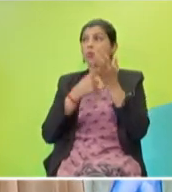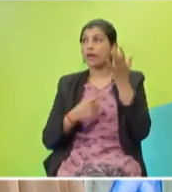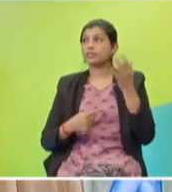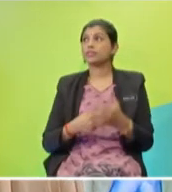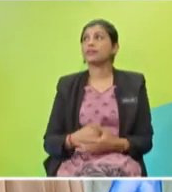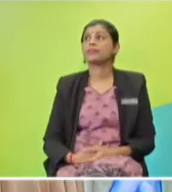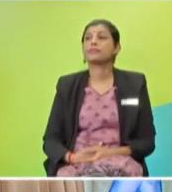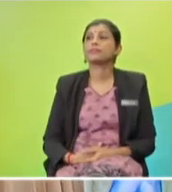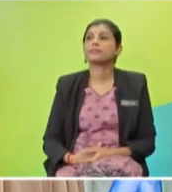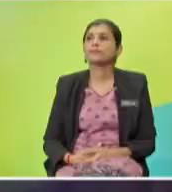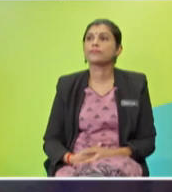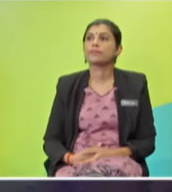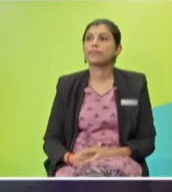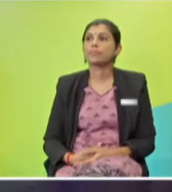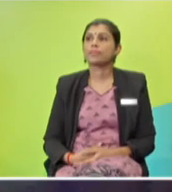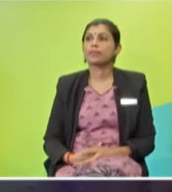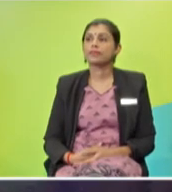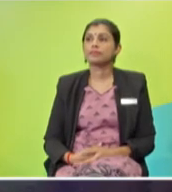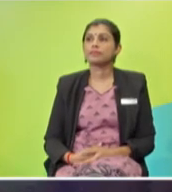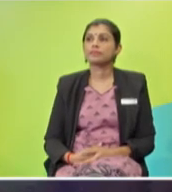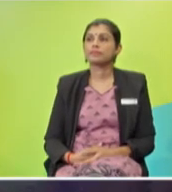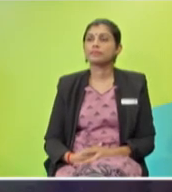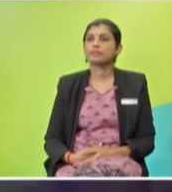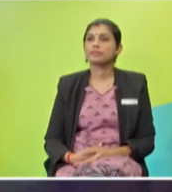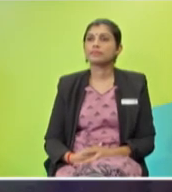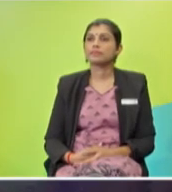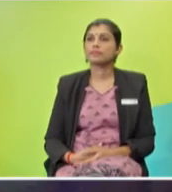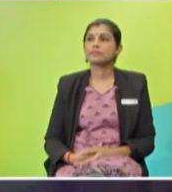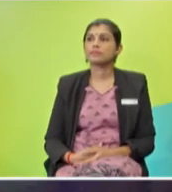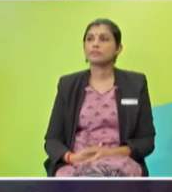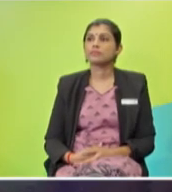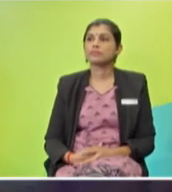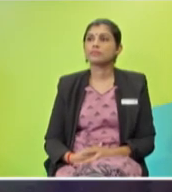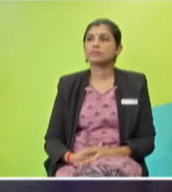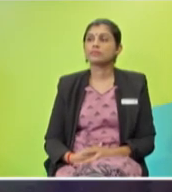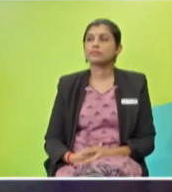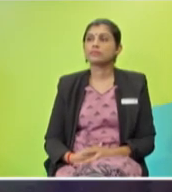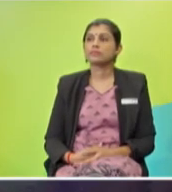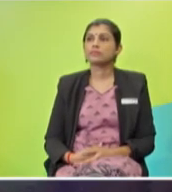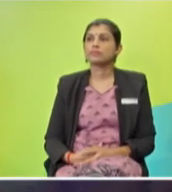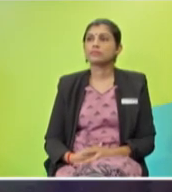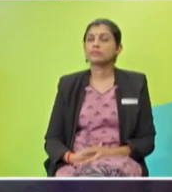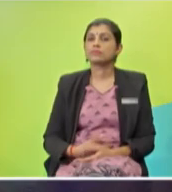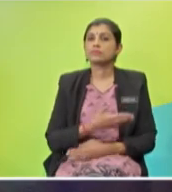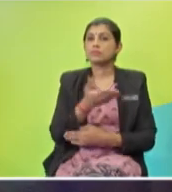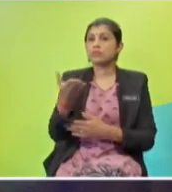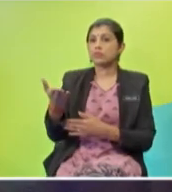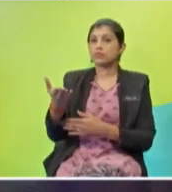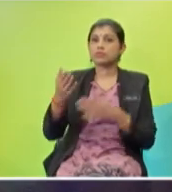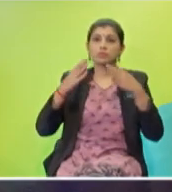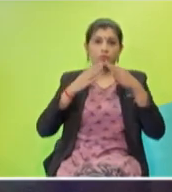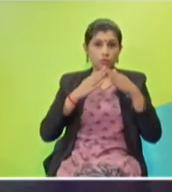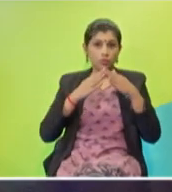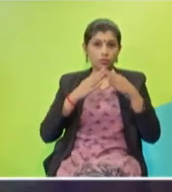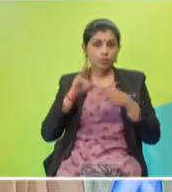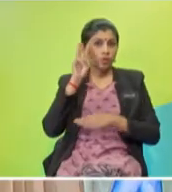Well done. Well done. Teacher, could you also share how did our friends watching at home and on Google Meets do today, teacher? Okay, so based on what you have